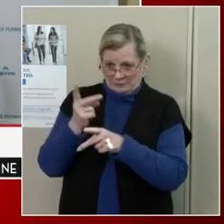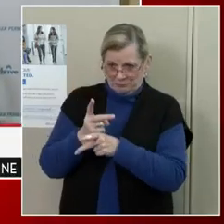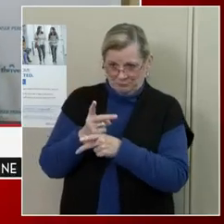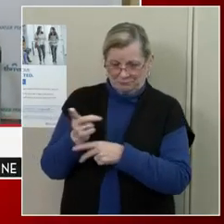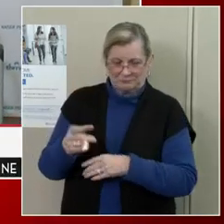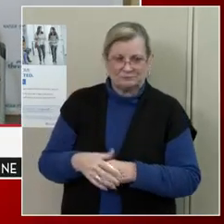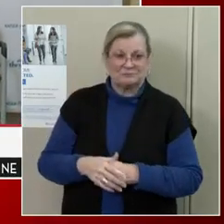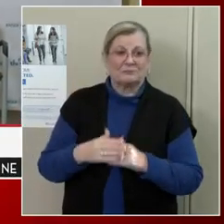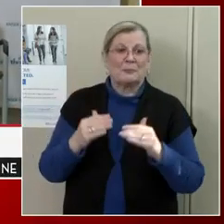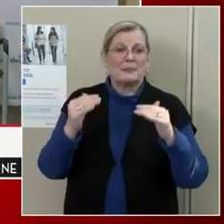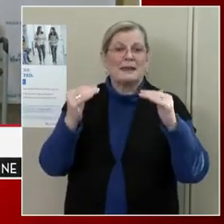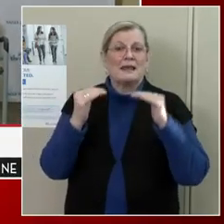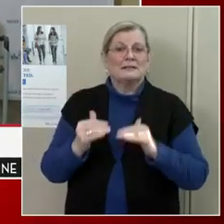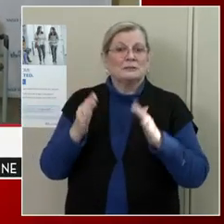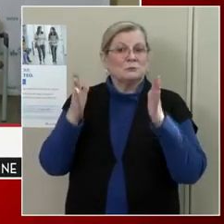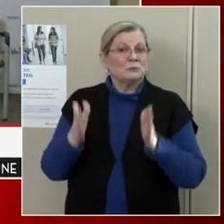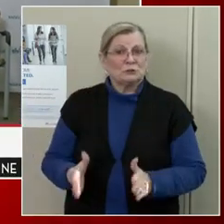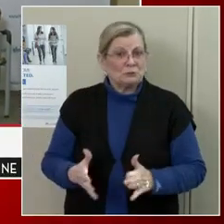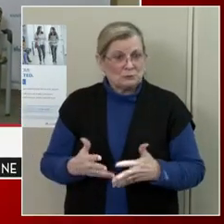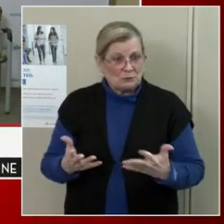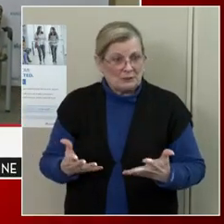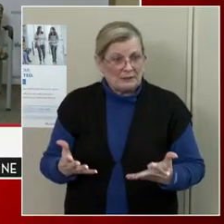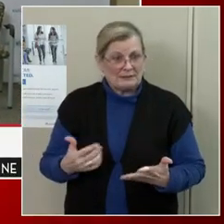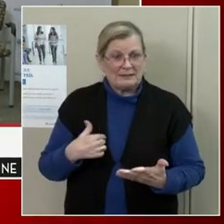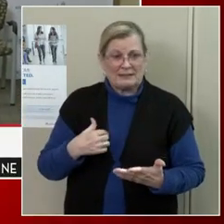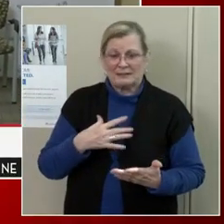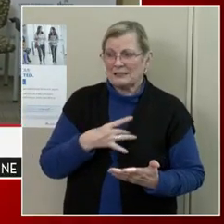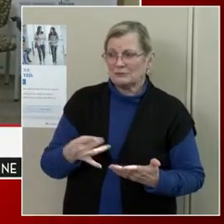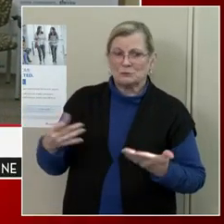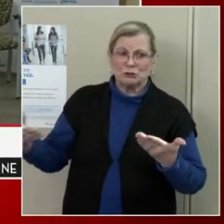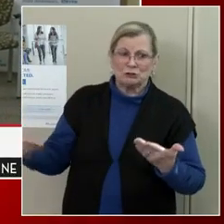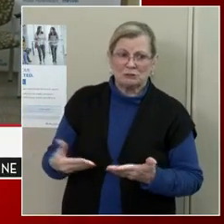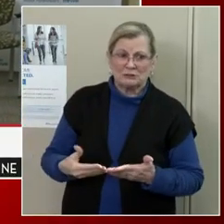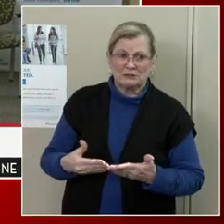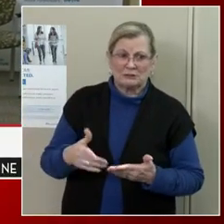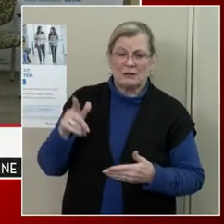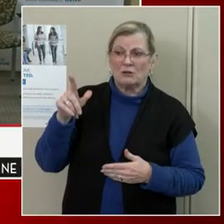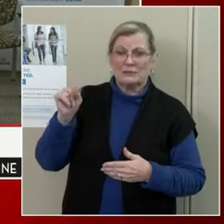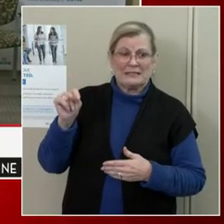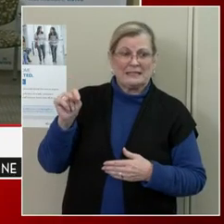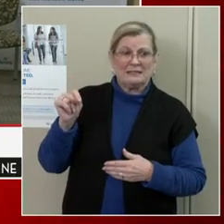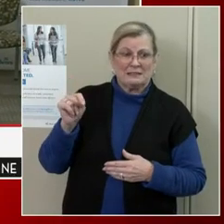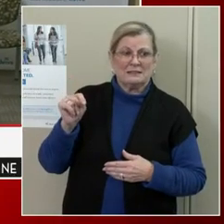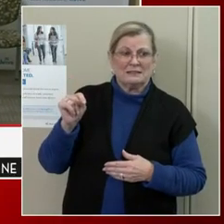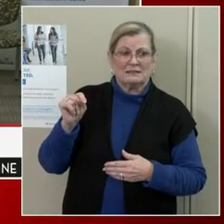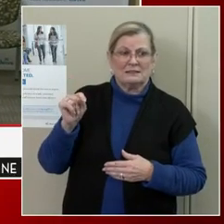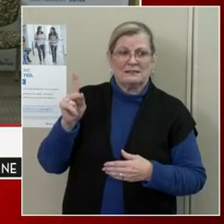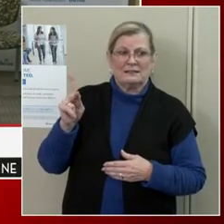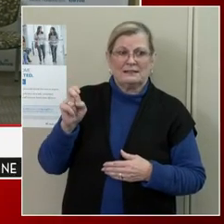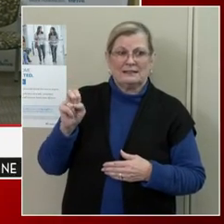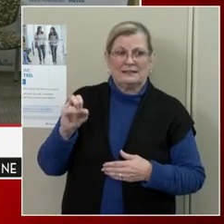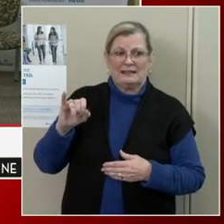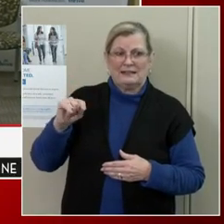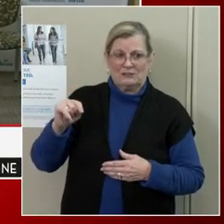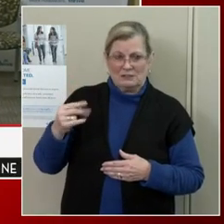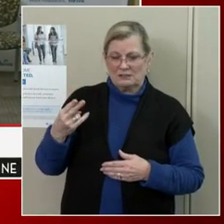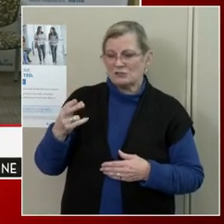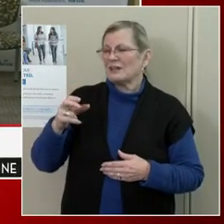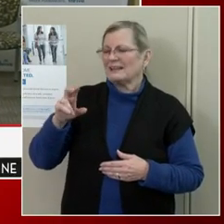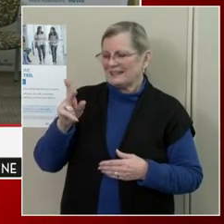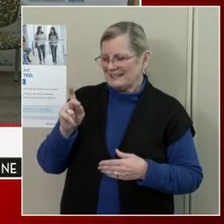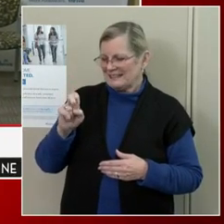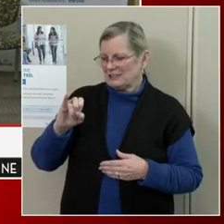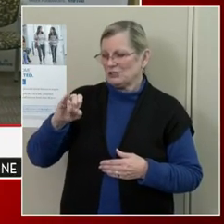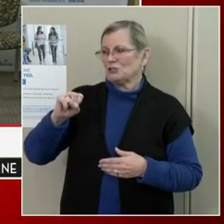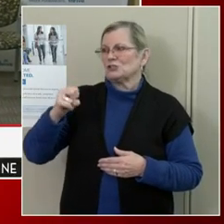The next person I would like to introduce is Lieutenant Keisha Jackson. Keisha Jackson joined the